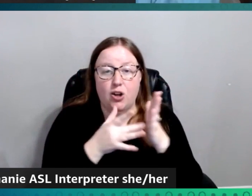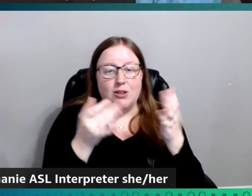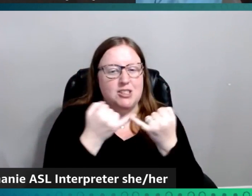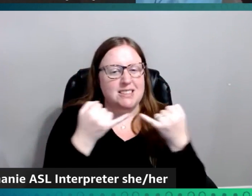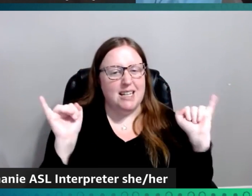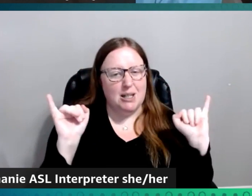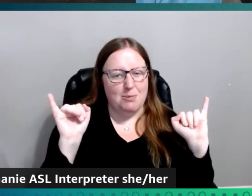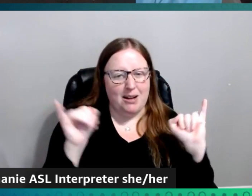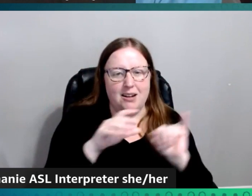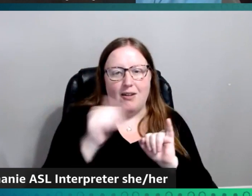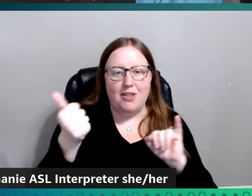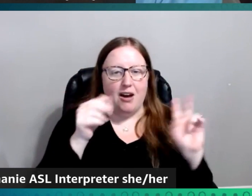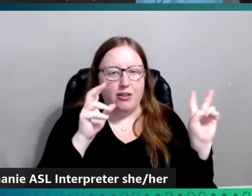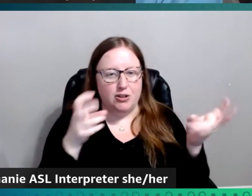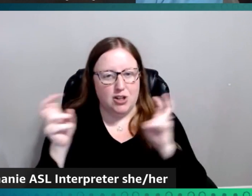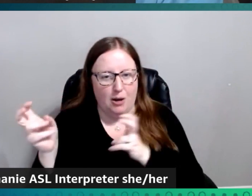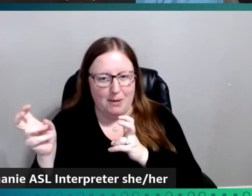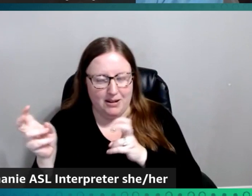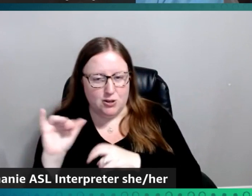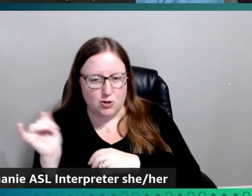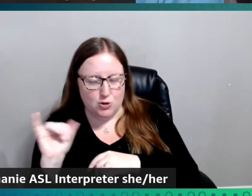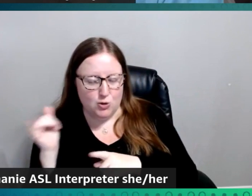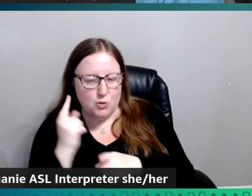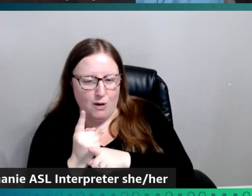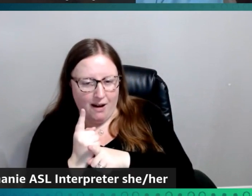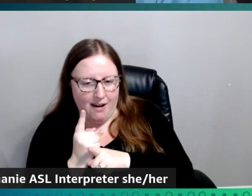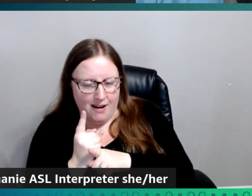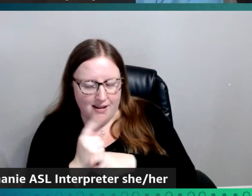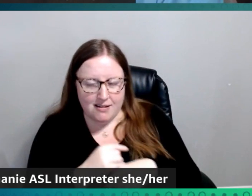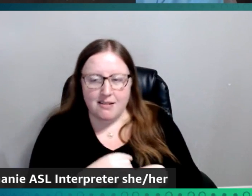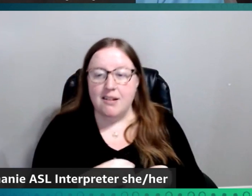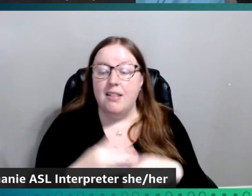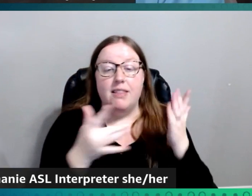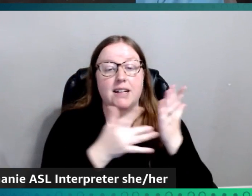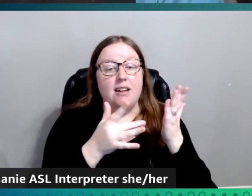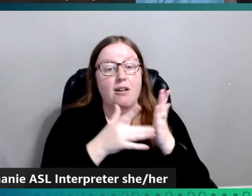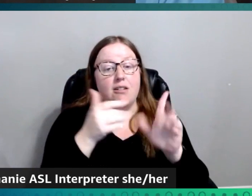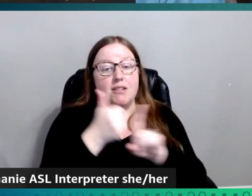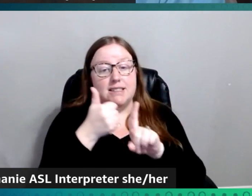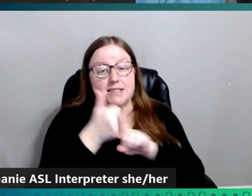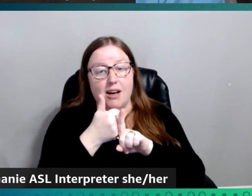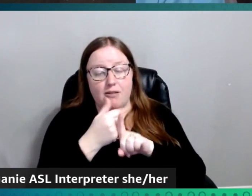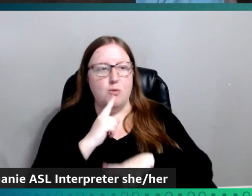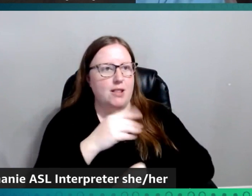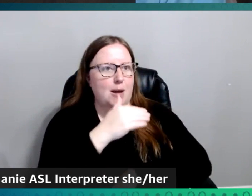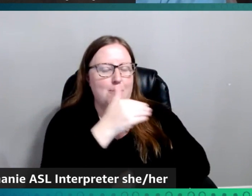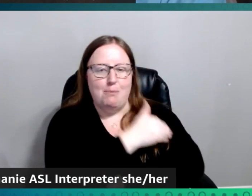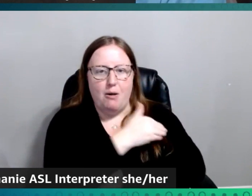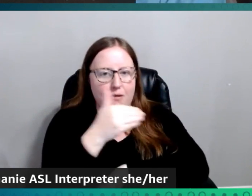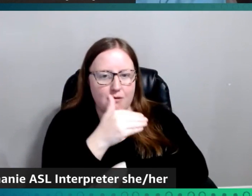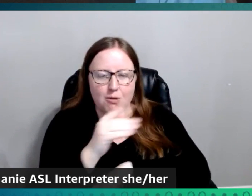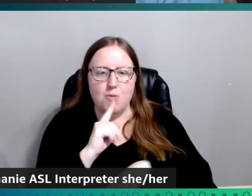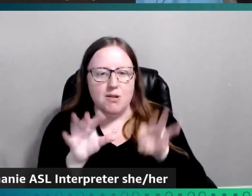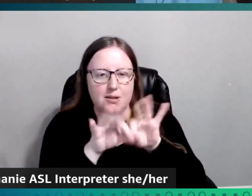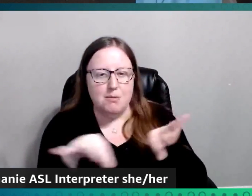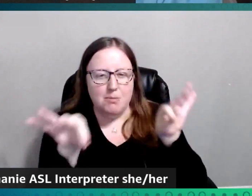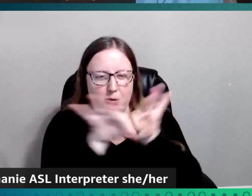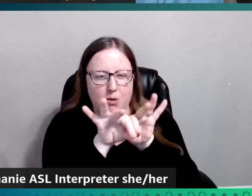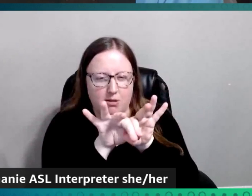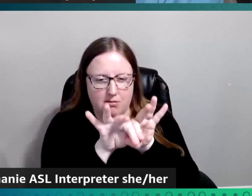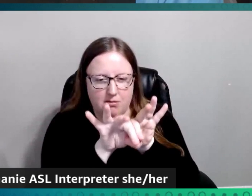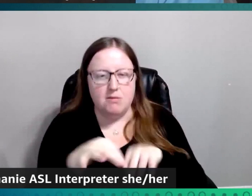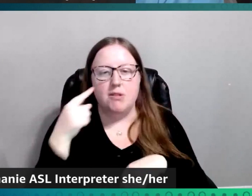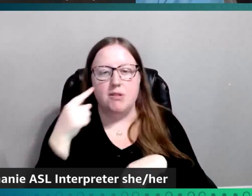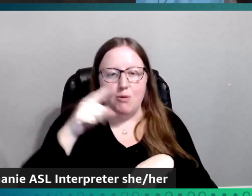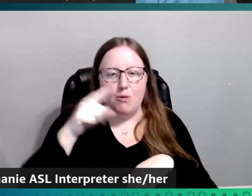that other topic altogether, right? And I think the technology itself is super powerful and very important for all of